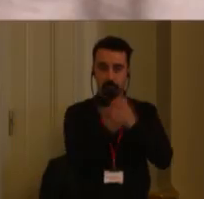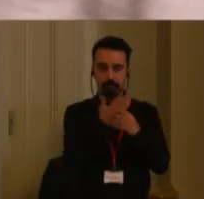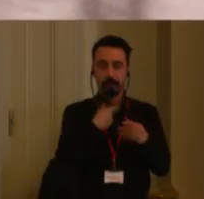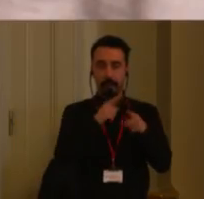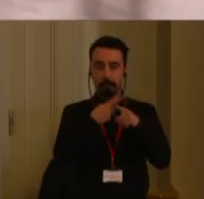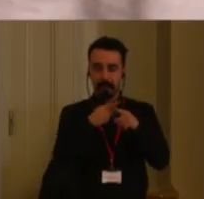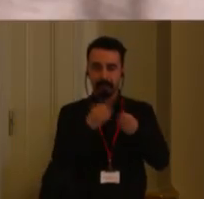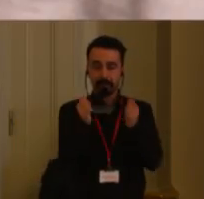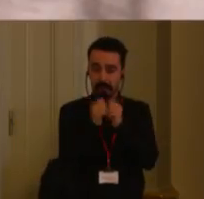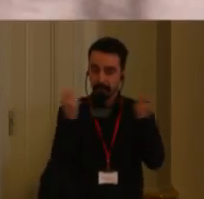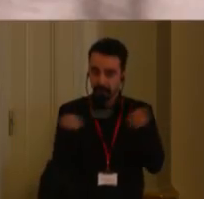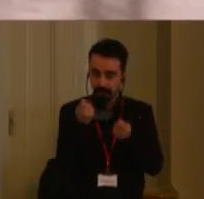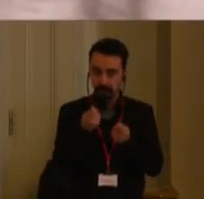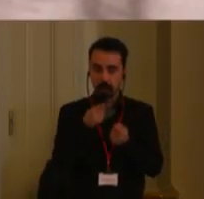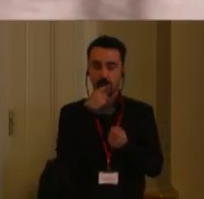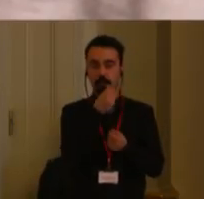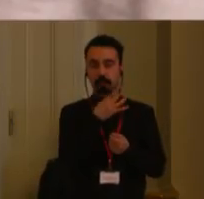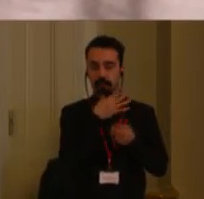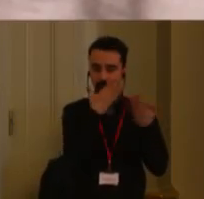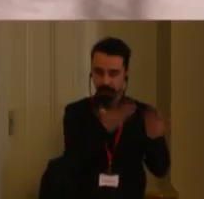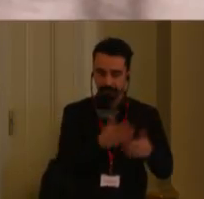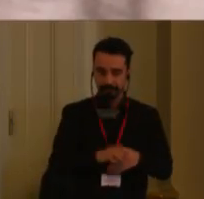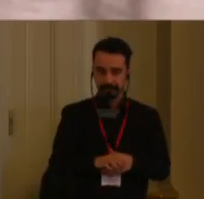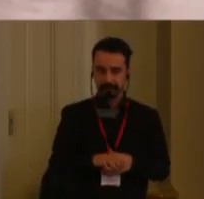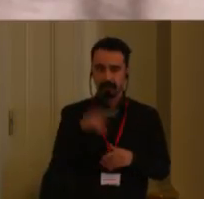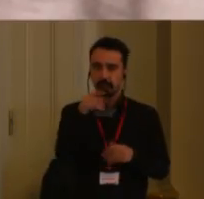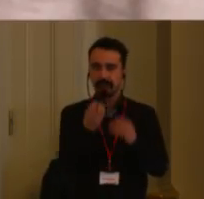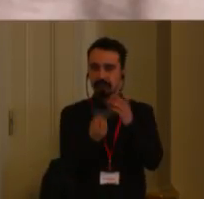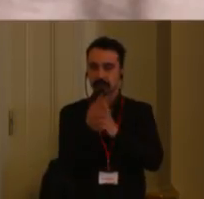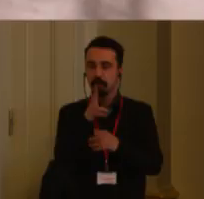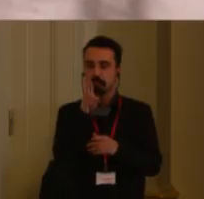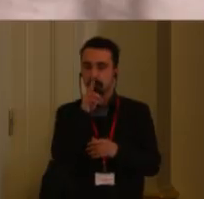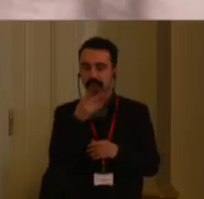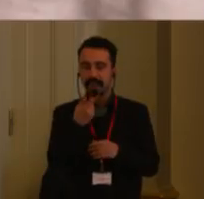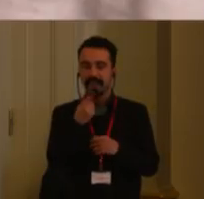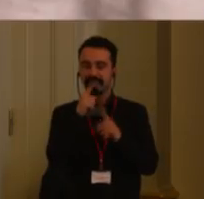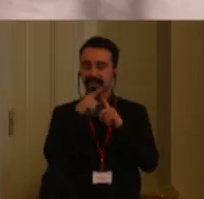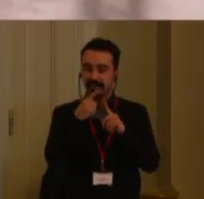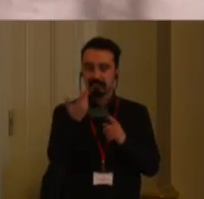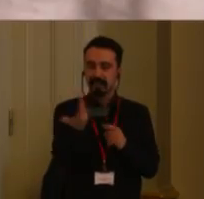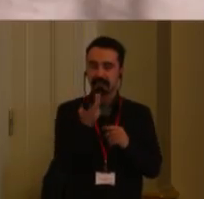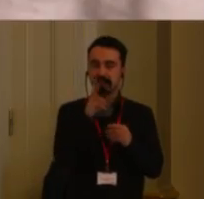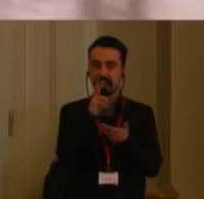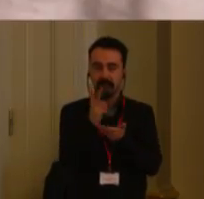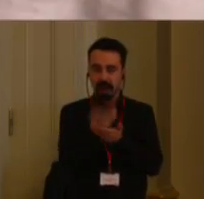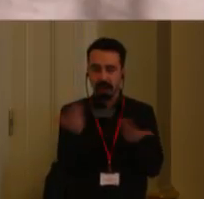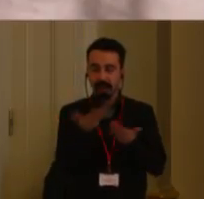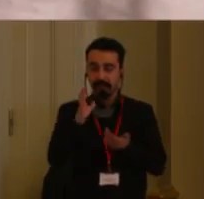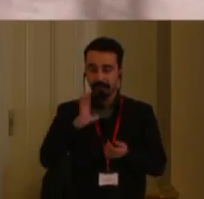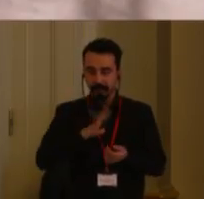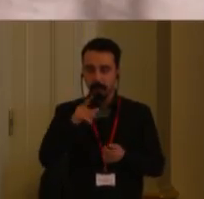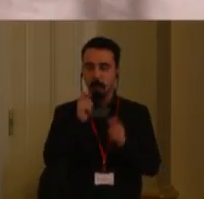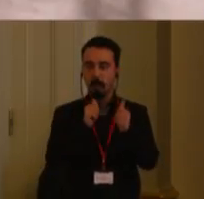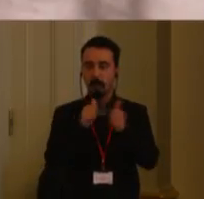This research and its recommendations won't provide solutions to all of our shared challenges, but what we really hope is that they